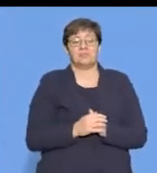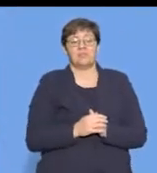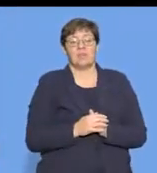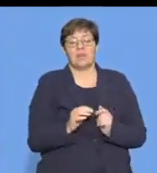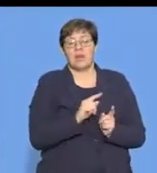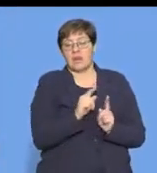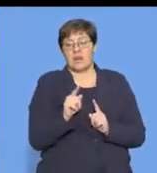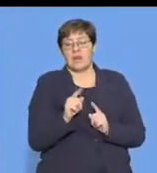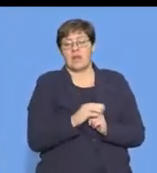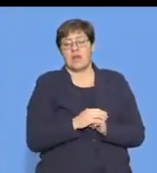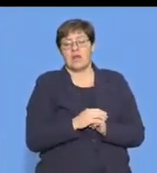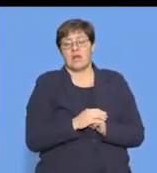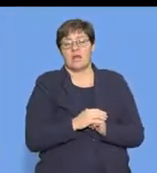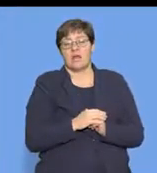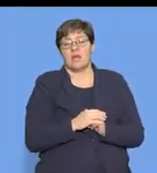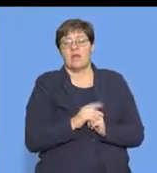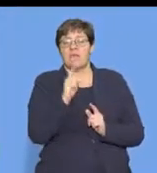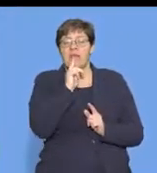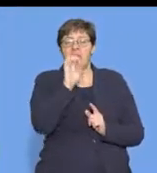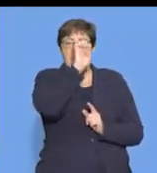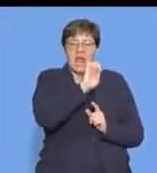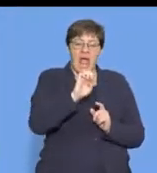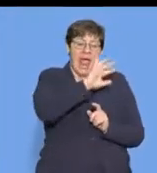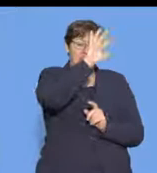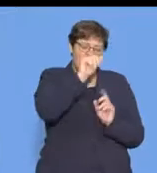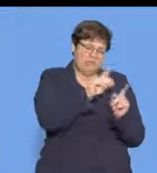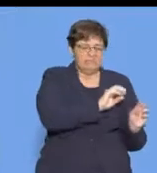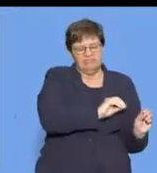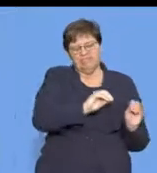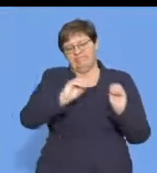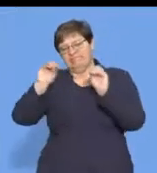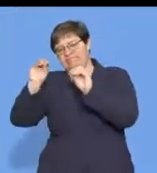Africa, towards Europe from Africa,